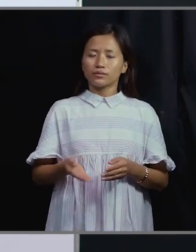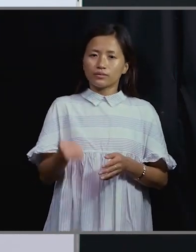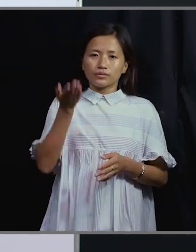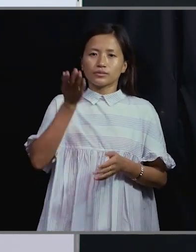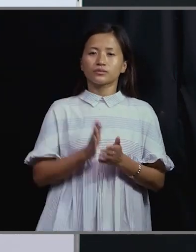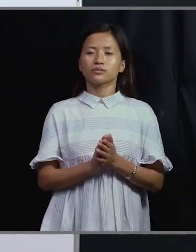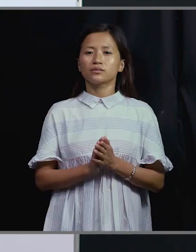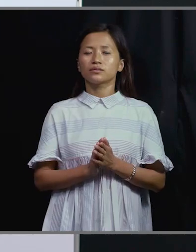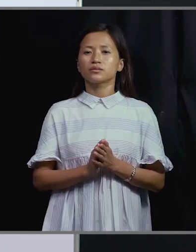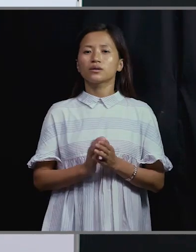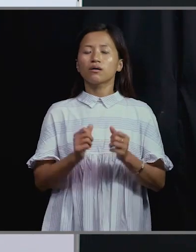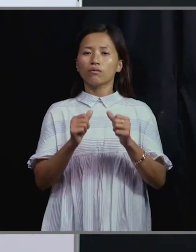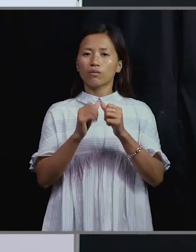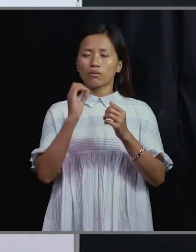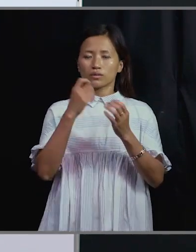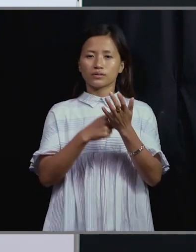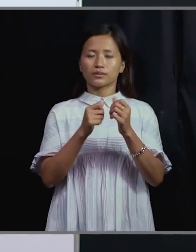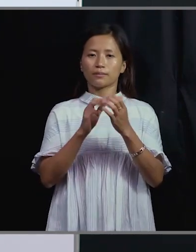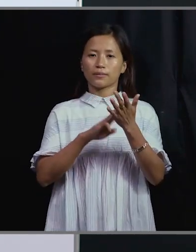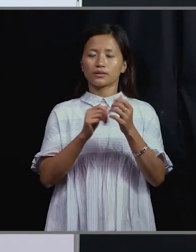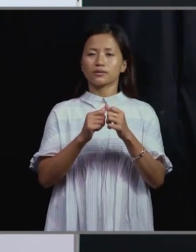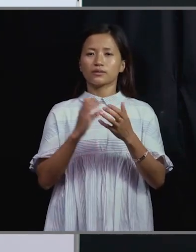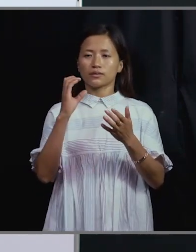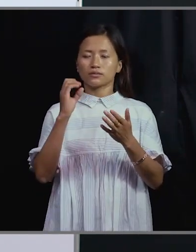to organometallic compounds like this.